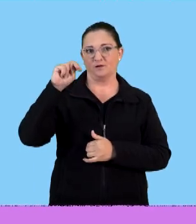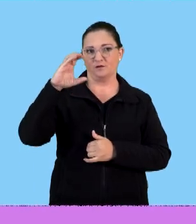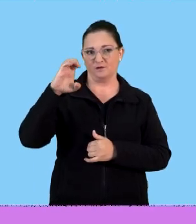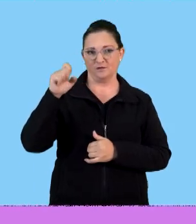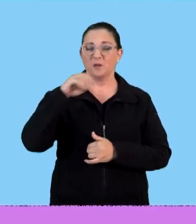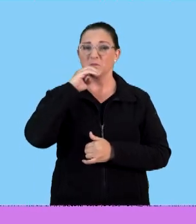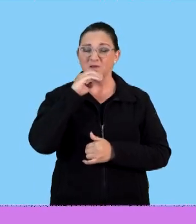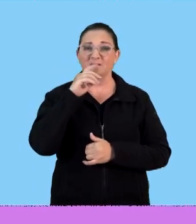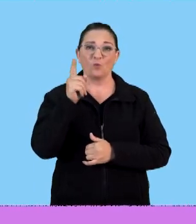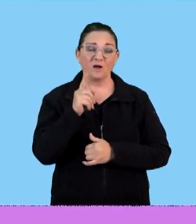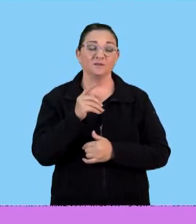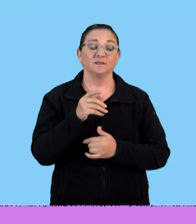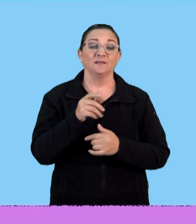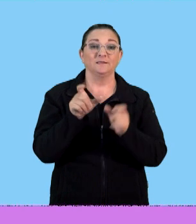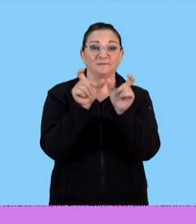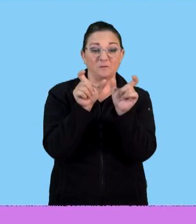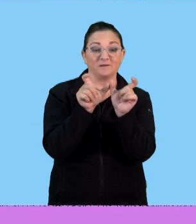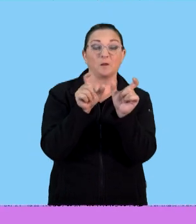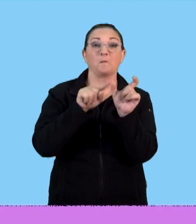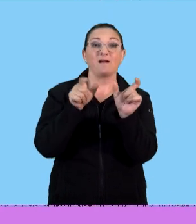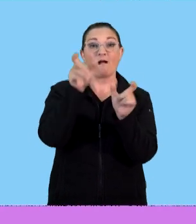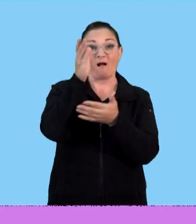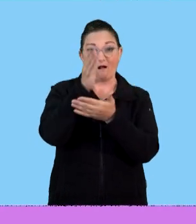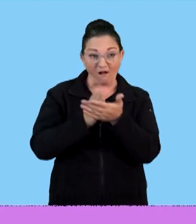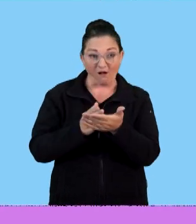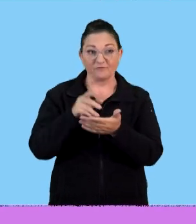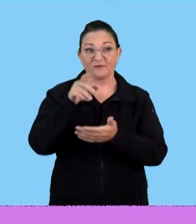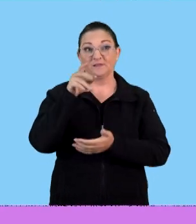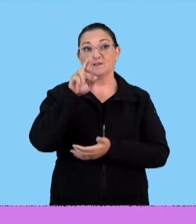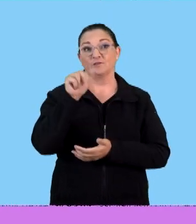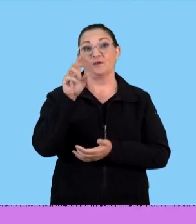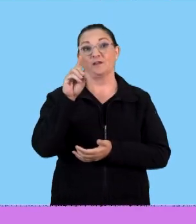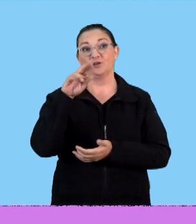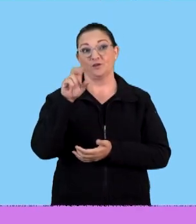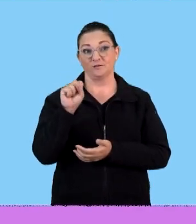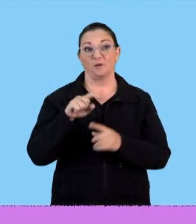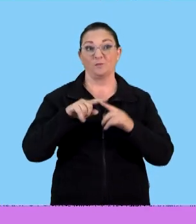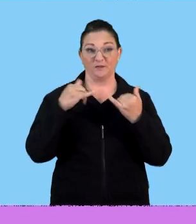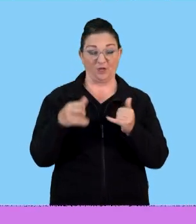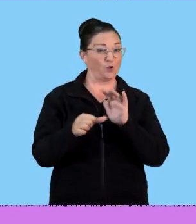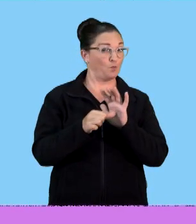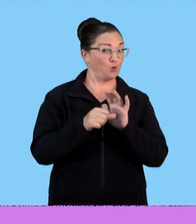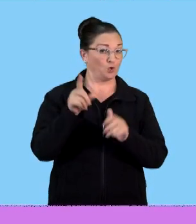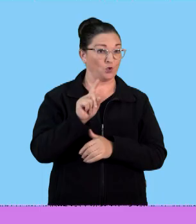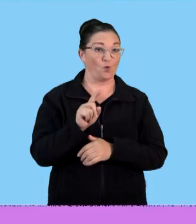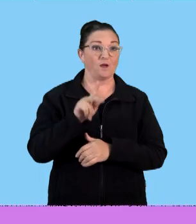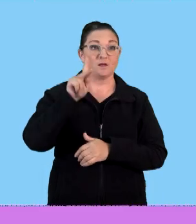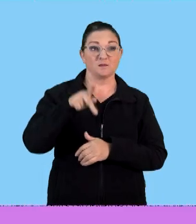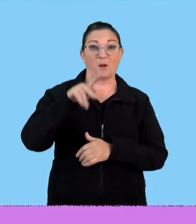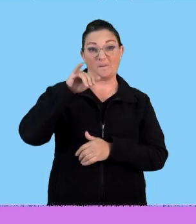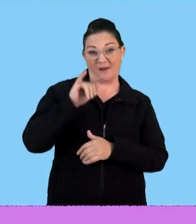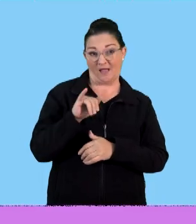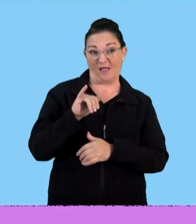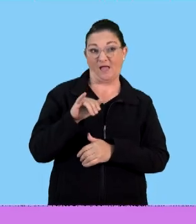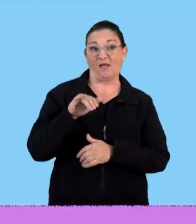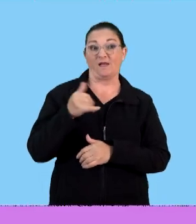have? Okay, I mentioned it's half of the diameter. Then also pi. Pi is quite important in today's lesson. And